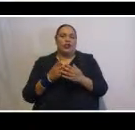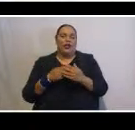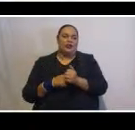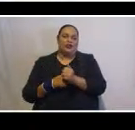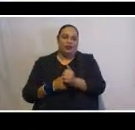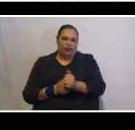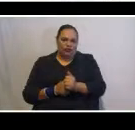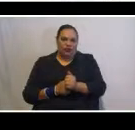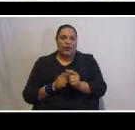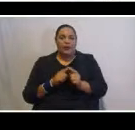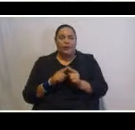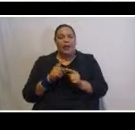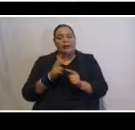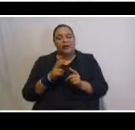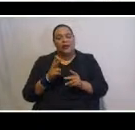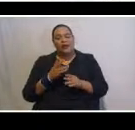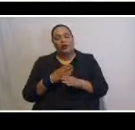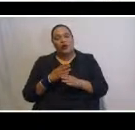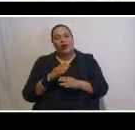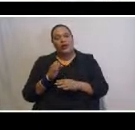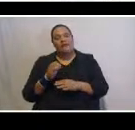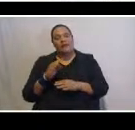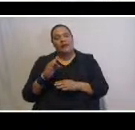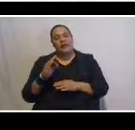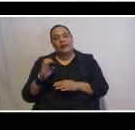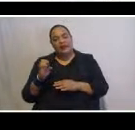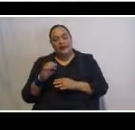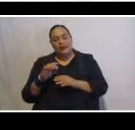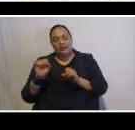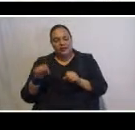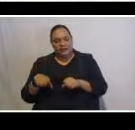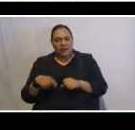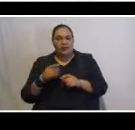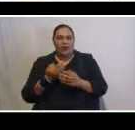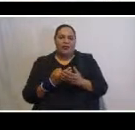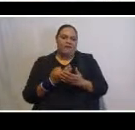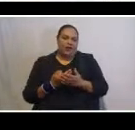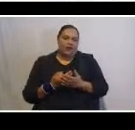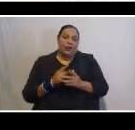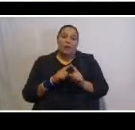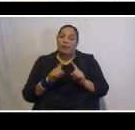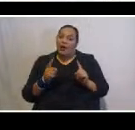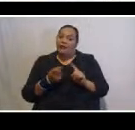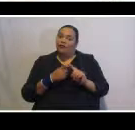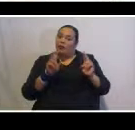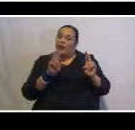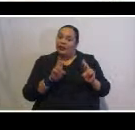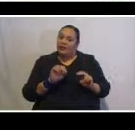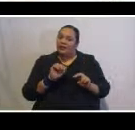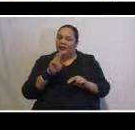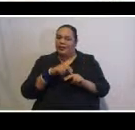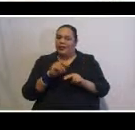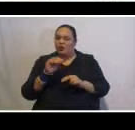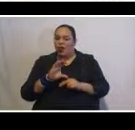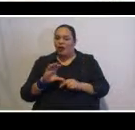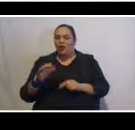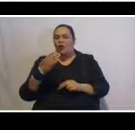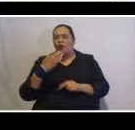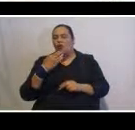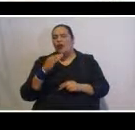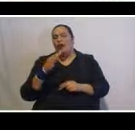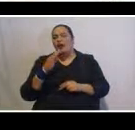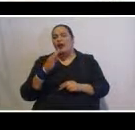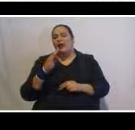strategies. To rework the FBE system, ring-fenced funds. VAT from electricity should be allocated to the